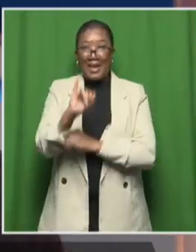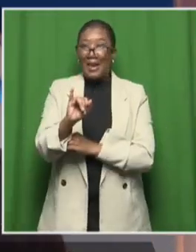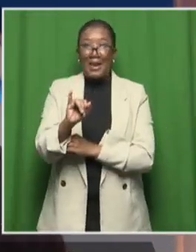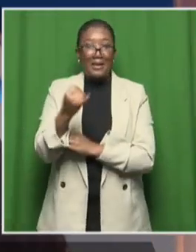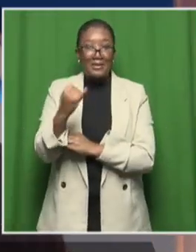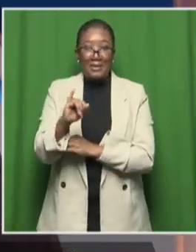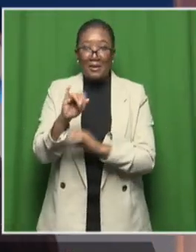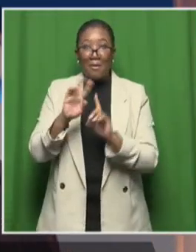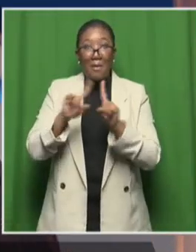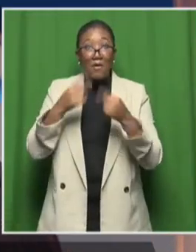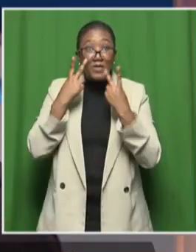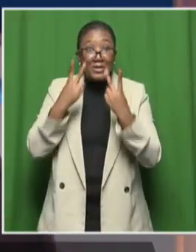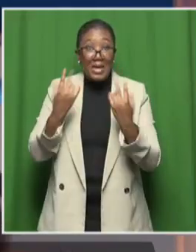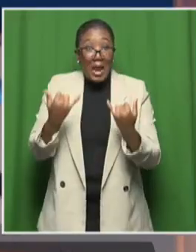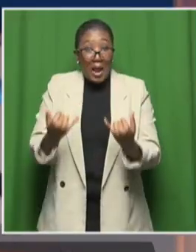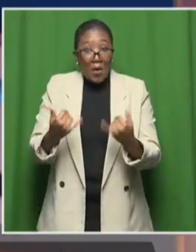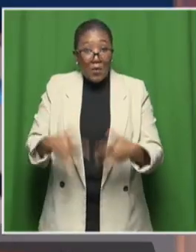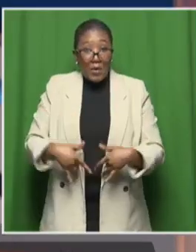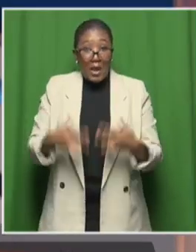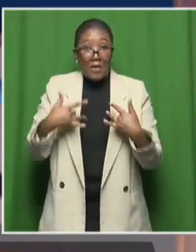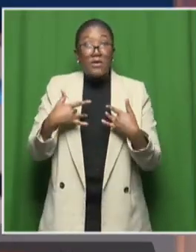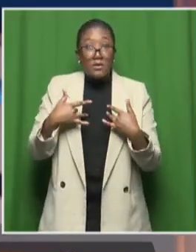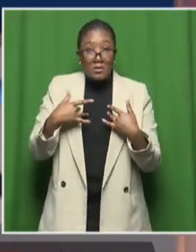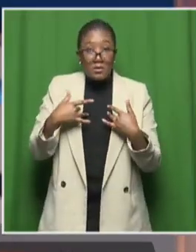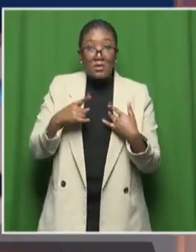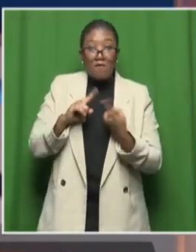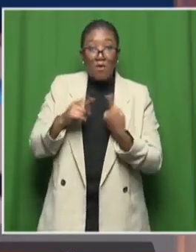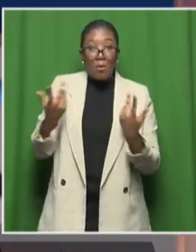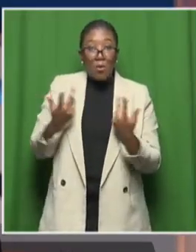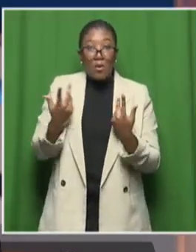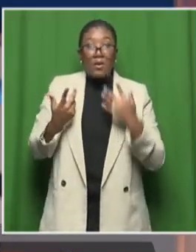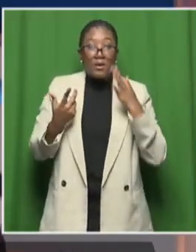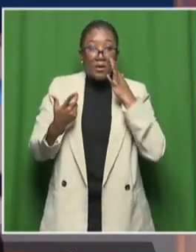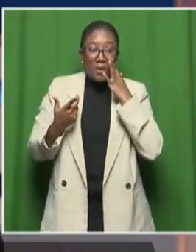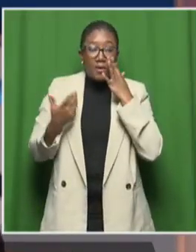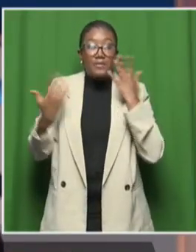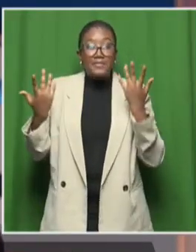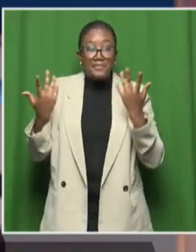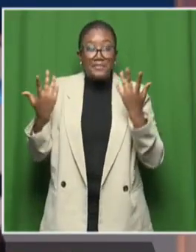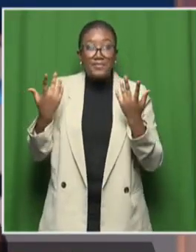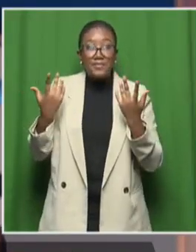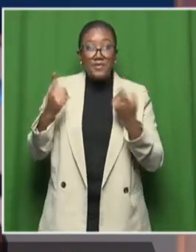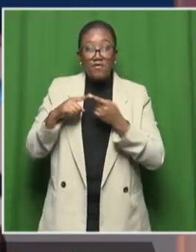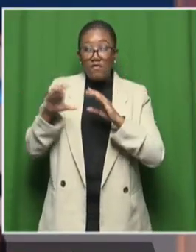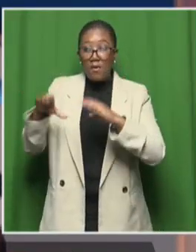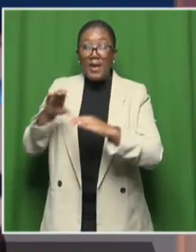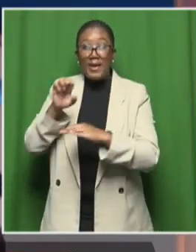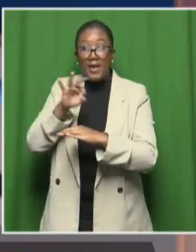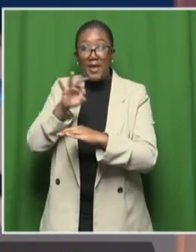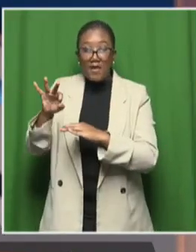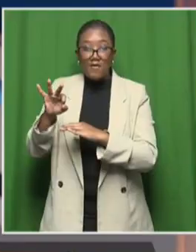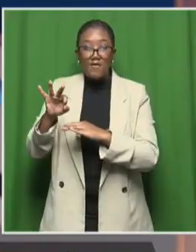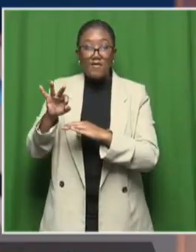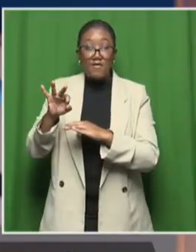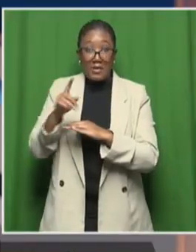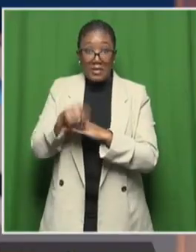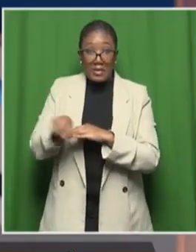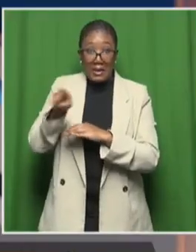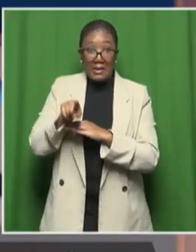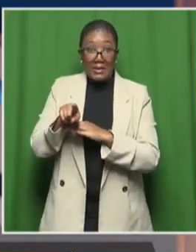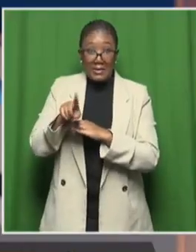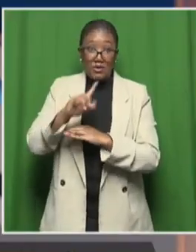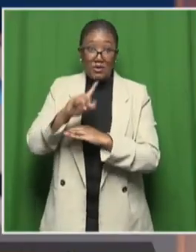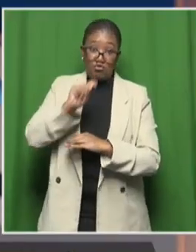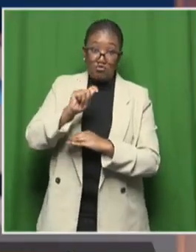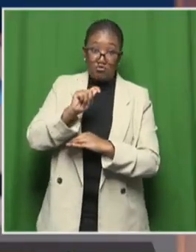the condition that we live in today, which of course led to the creation of the EFF, the Economic Freedom Fighters, do you think that it spit in